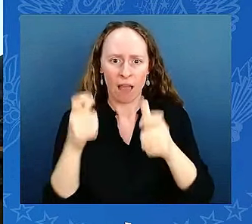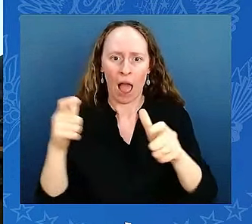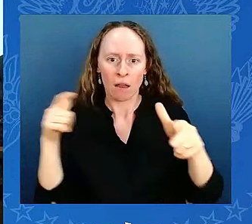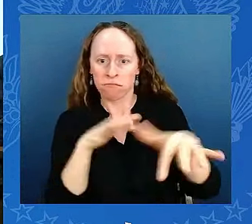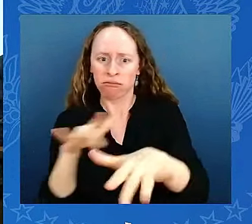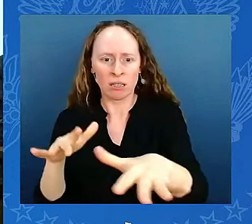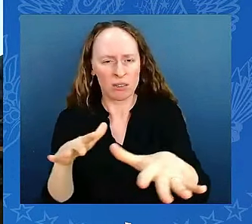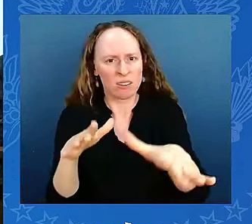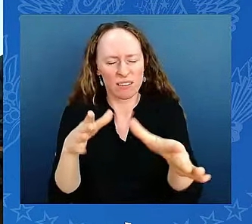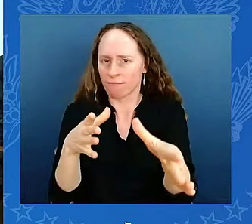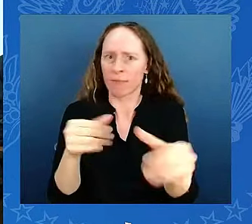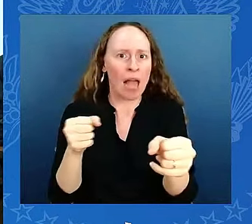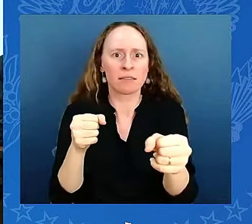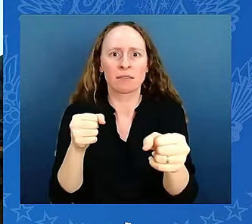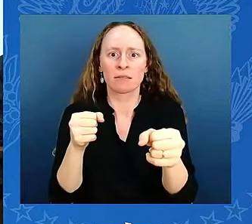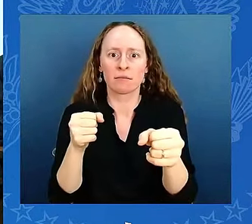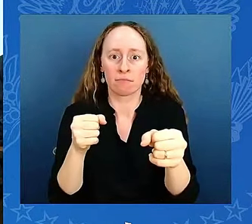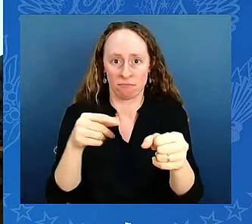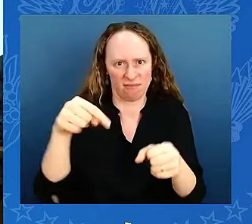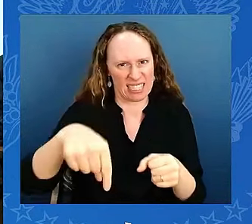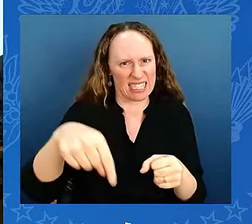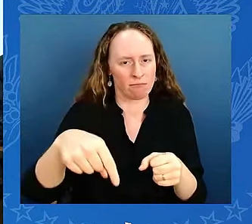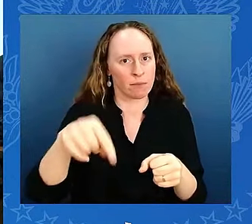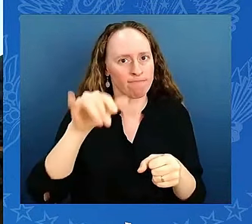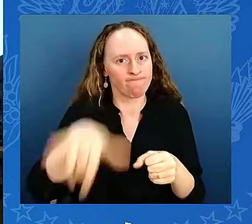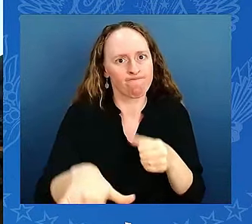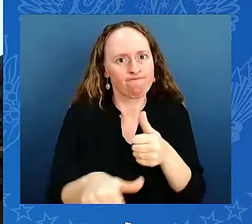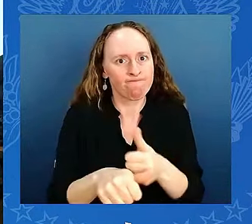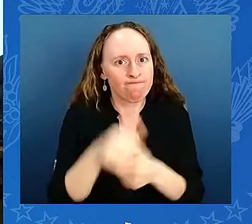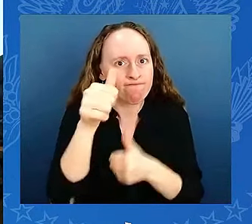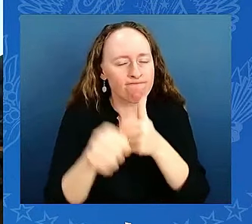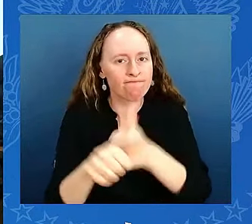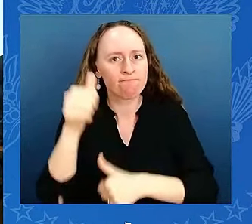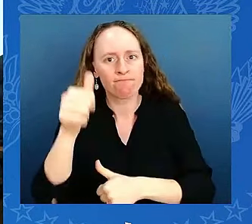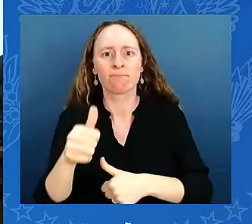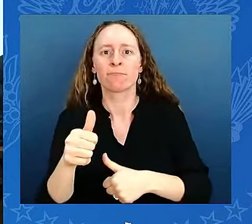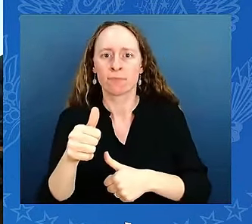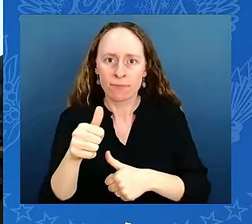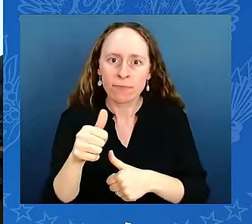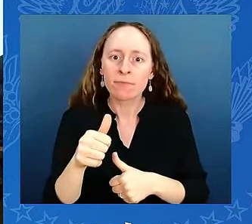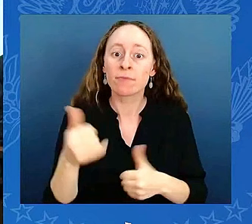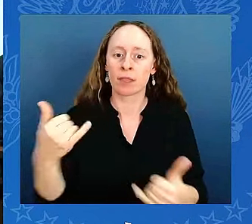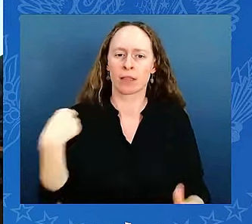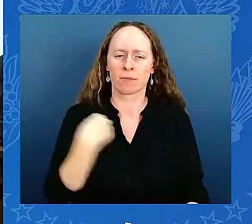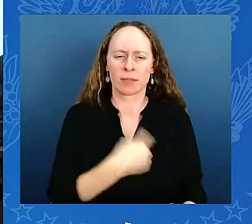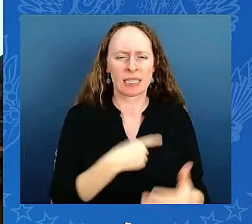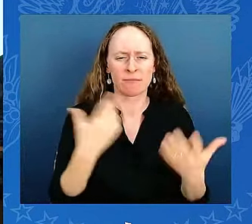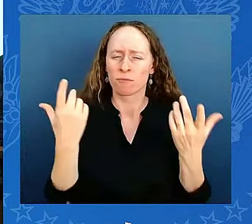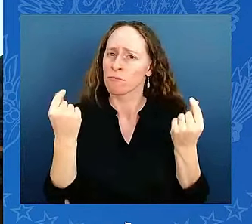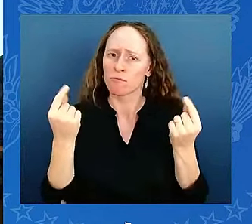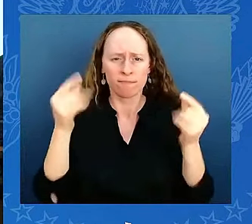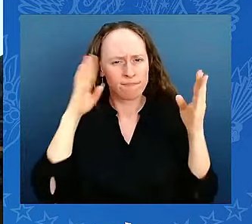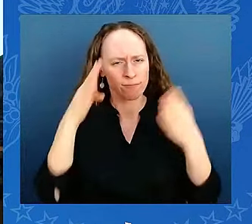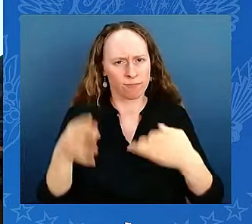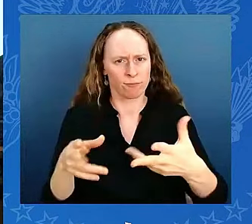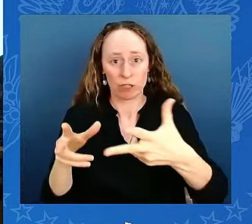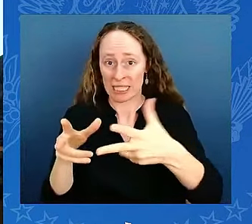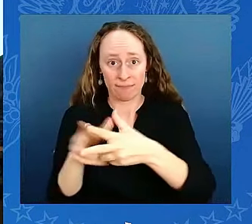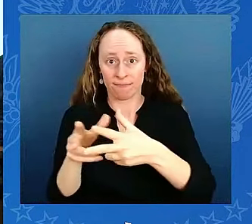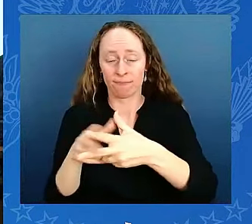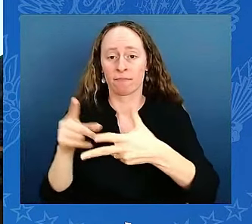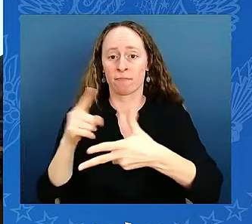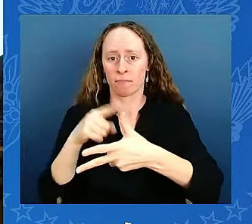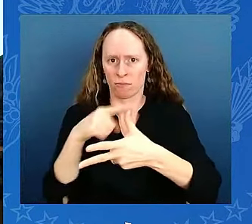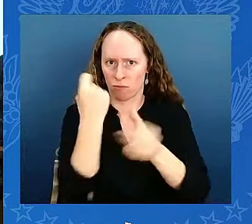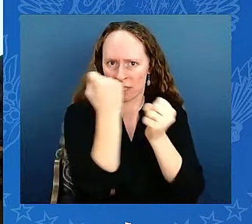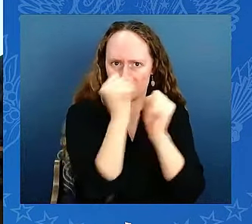From an operational standpoint, we're really focused on 3 things currently. 1, continuing life safety missions. 2, this increased speed